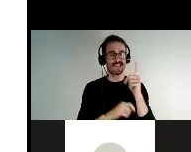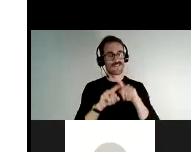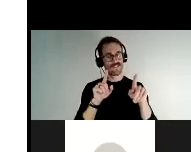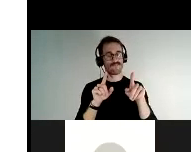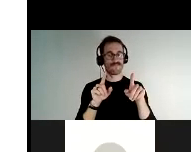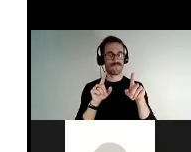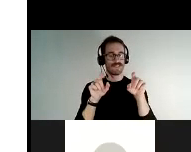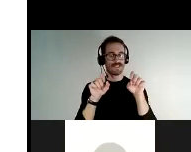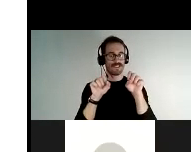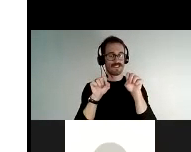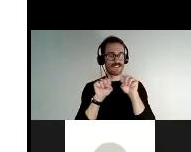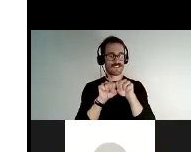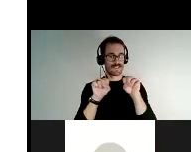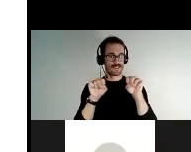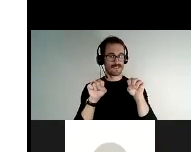slide.